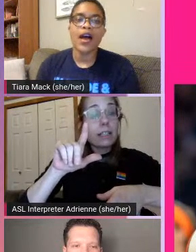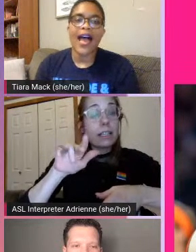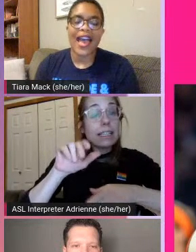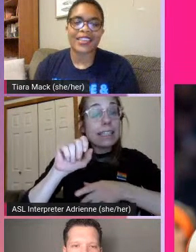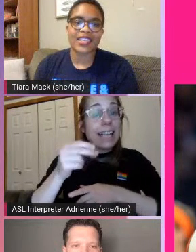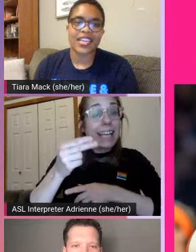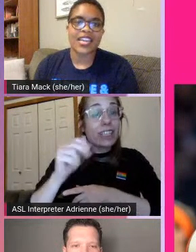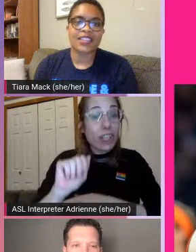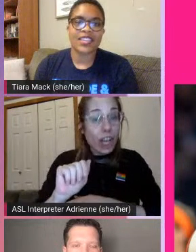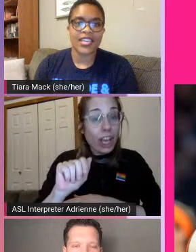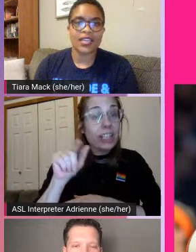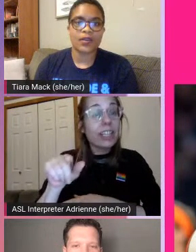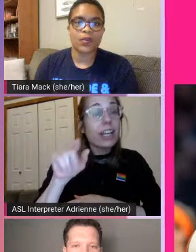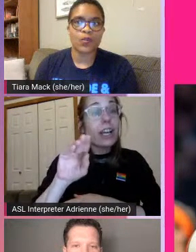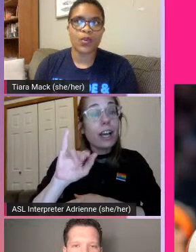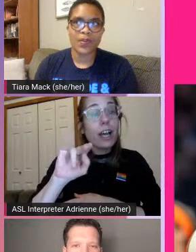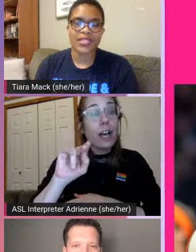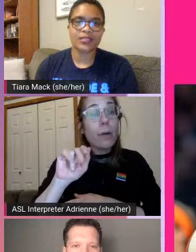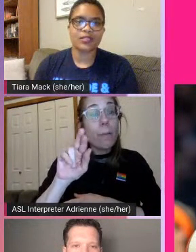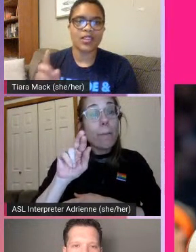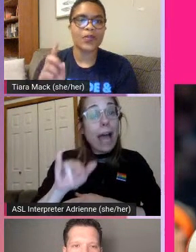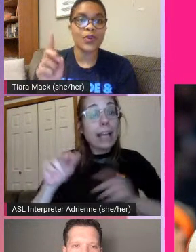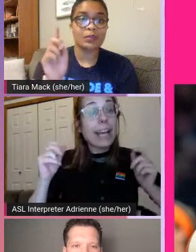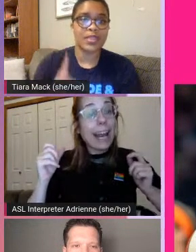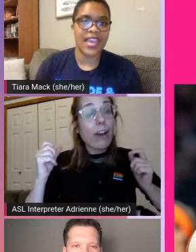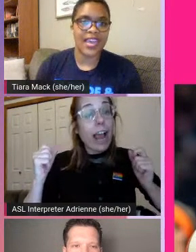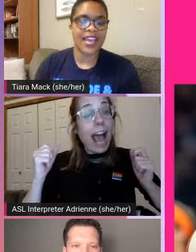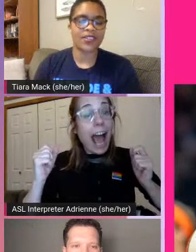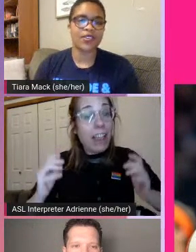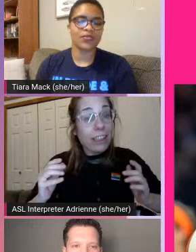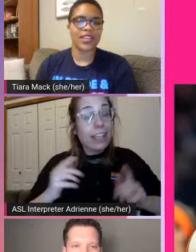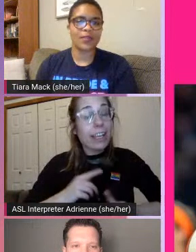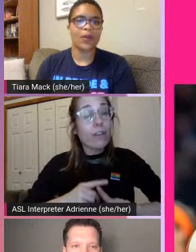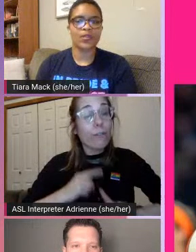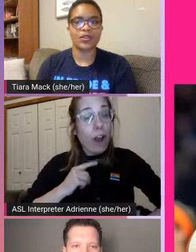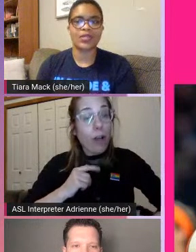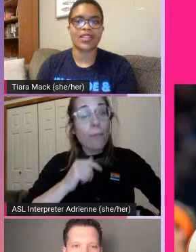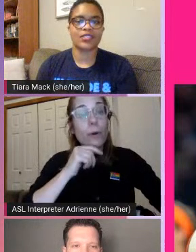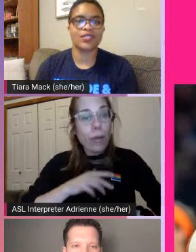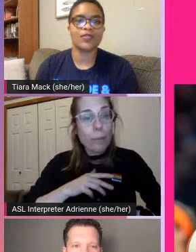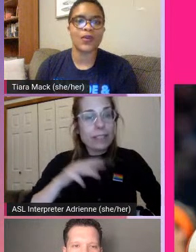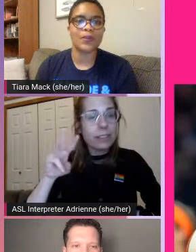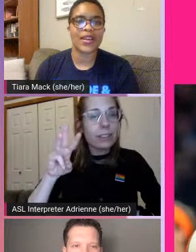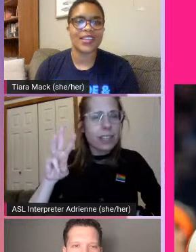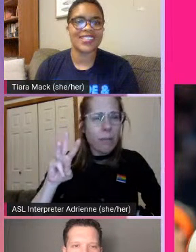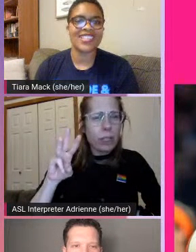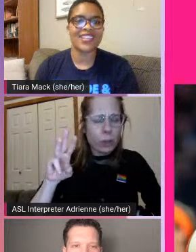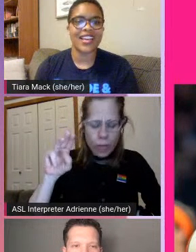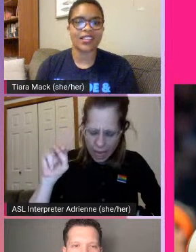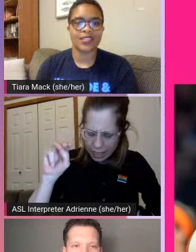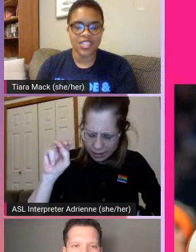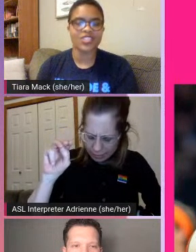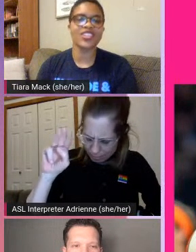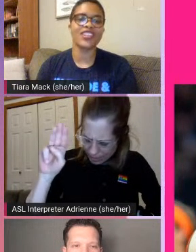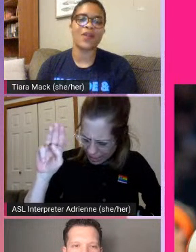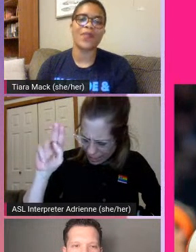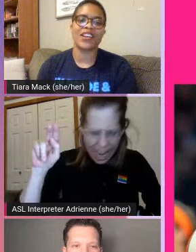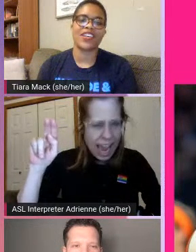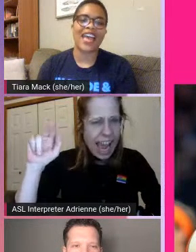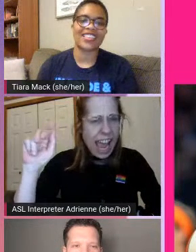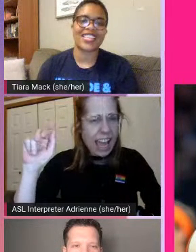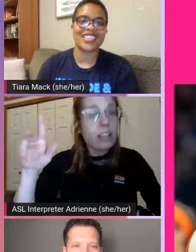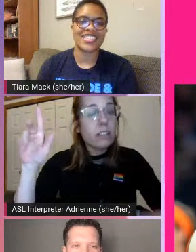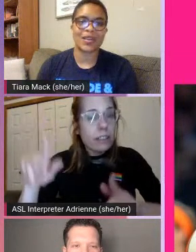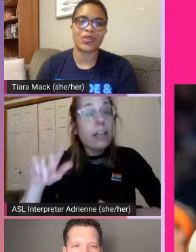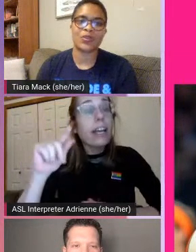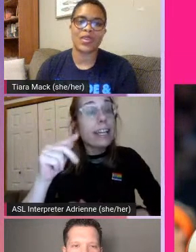non-binary athlete in the women WNBA. I couldn't think about what those letters stood for, but is in a gender